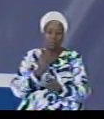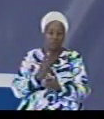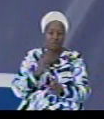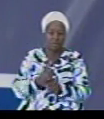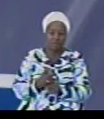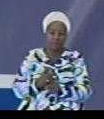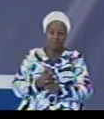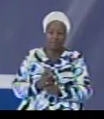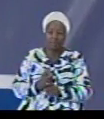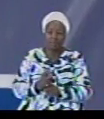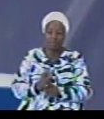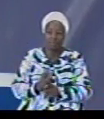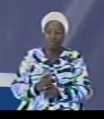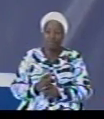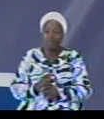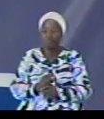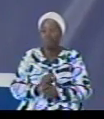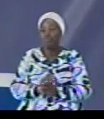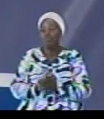them.